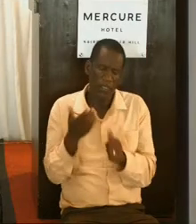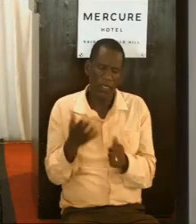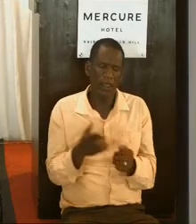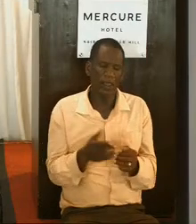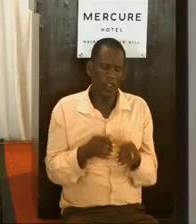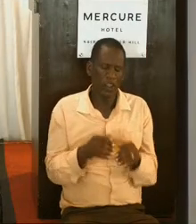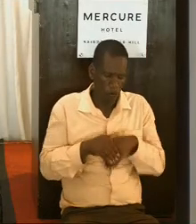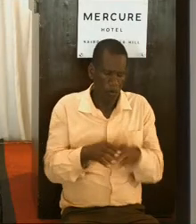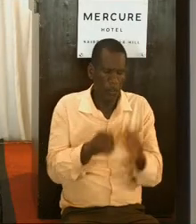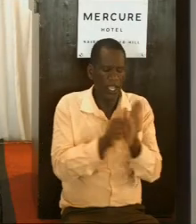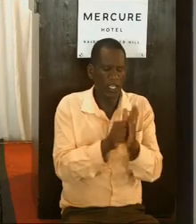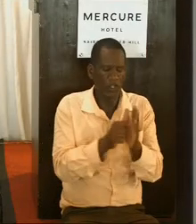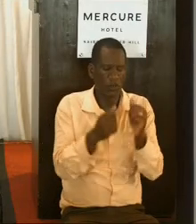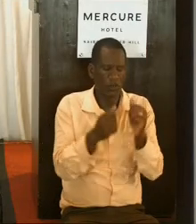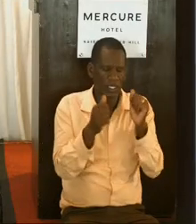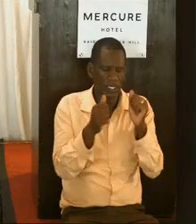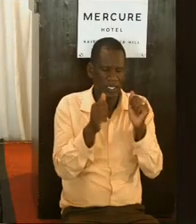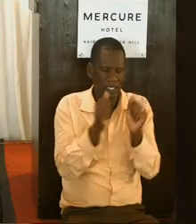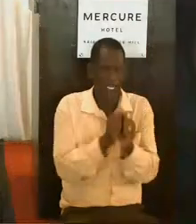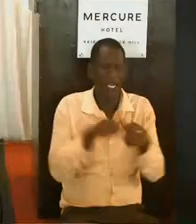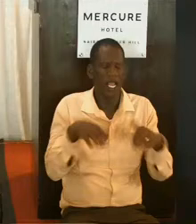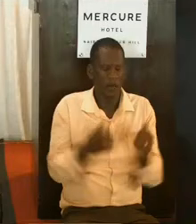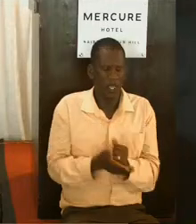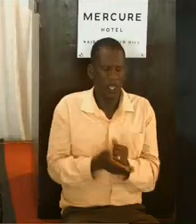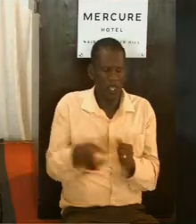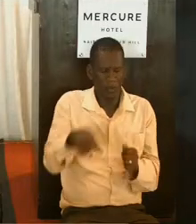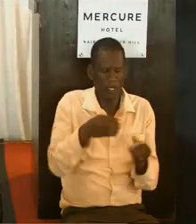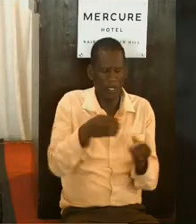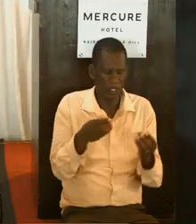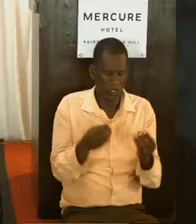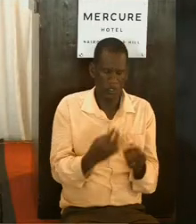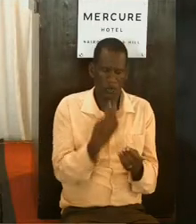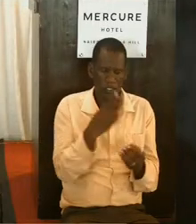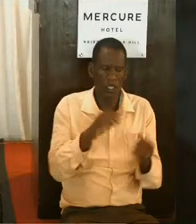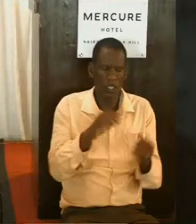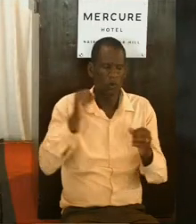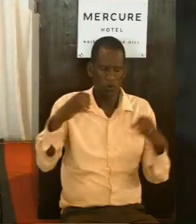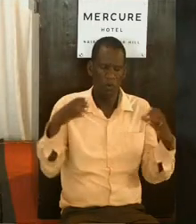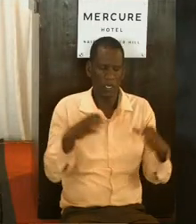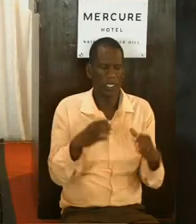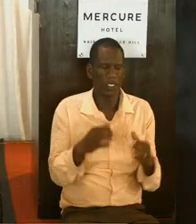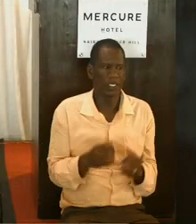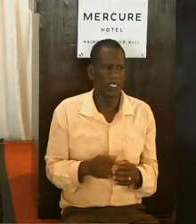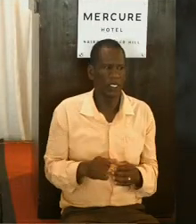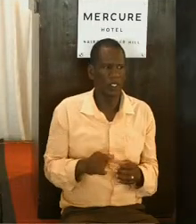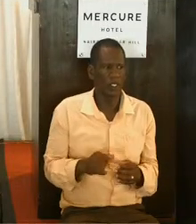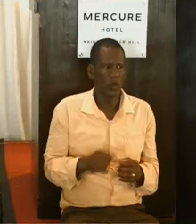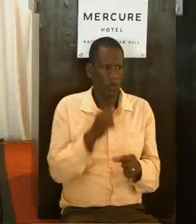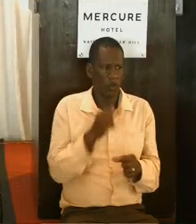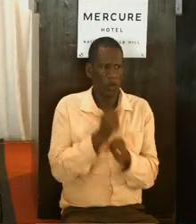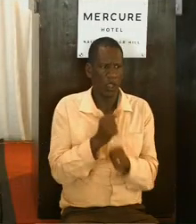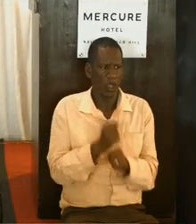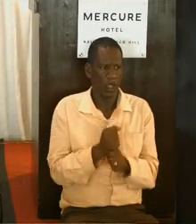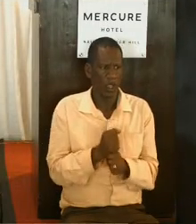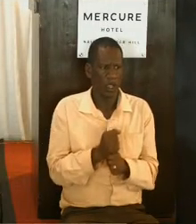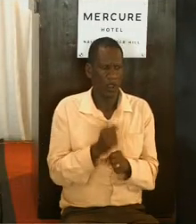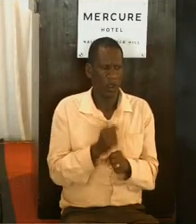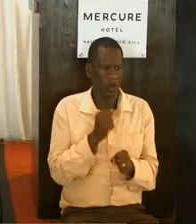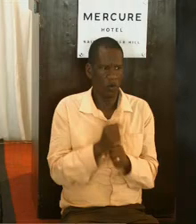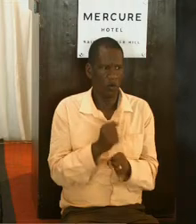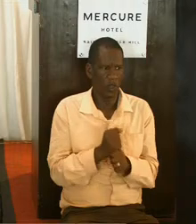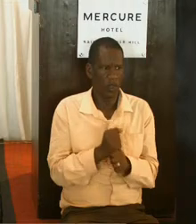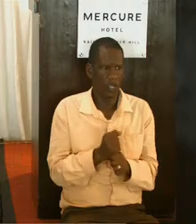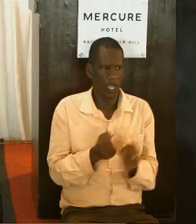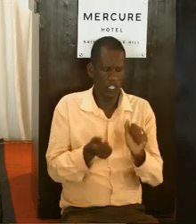in line with article 10 how they are actually helping us also to see political parties you know work and and